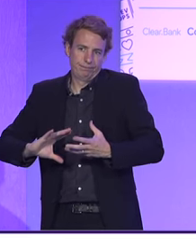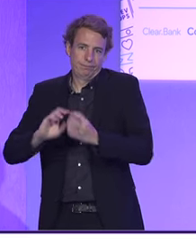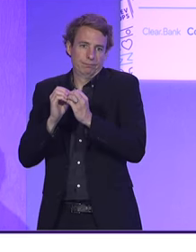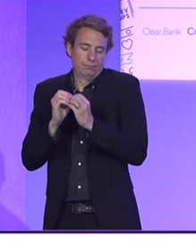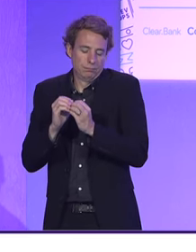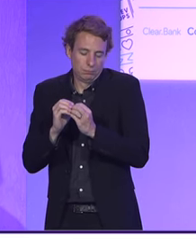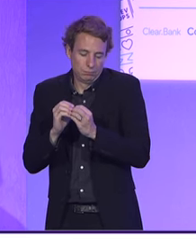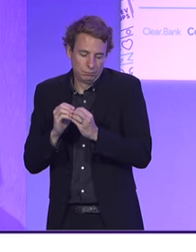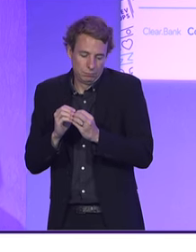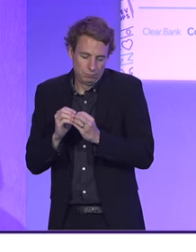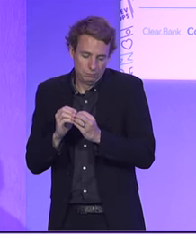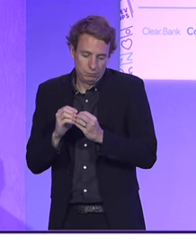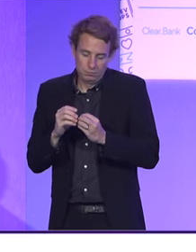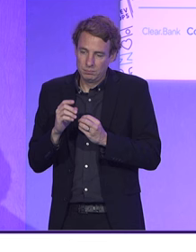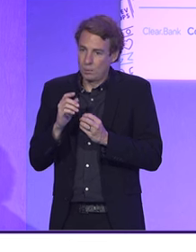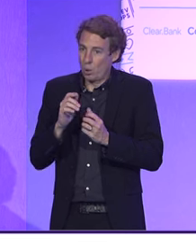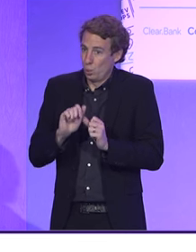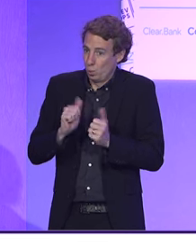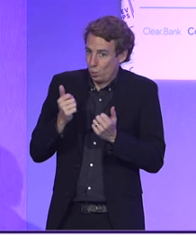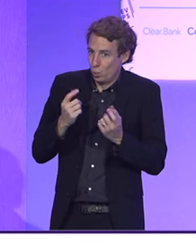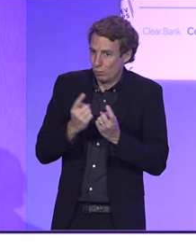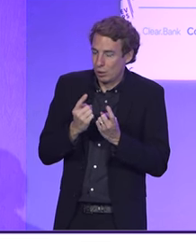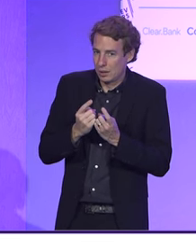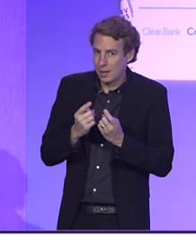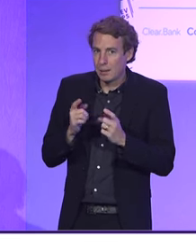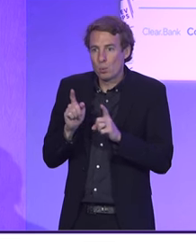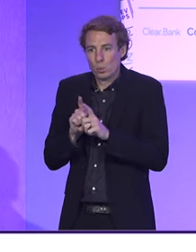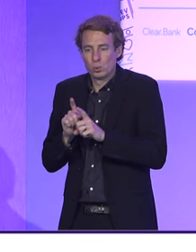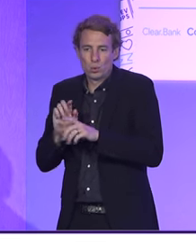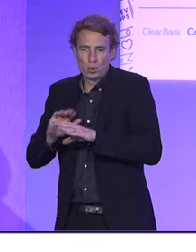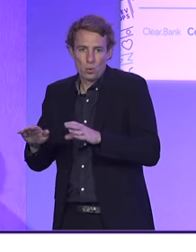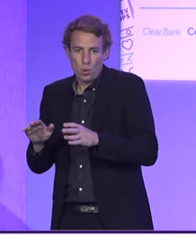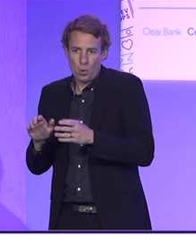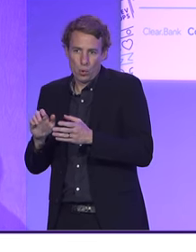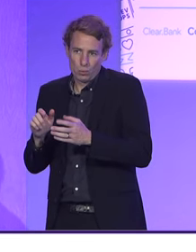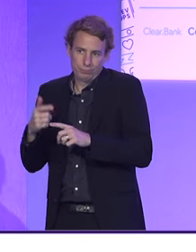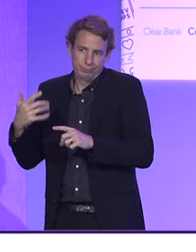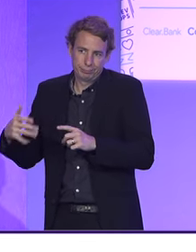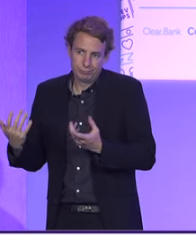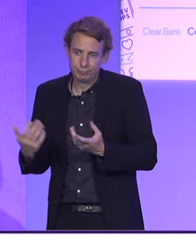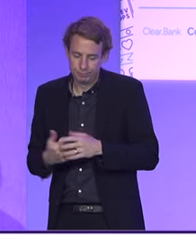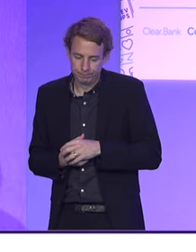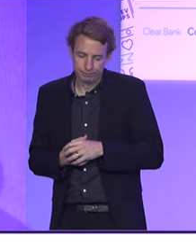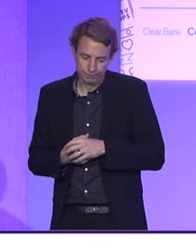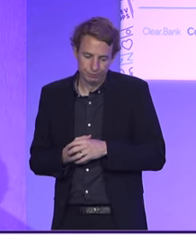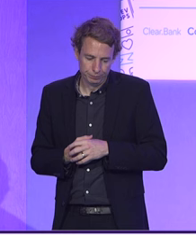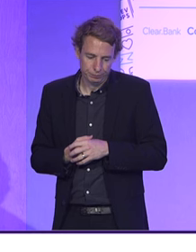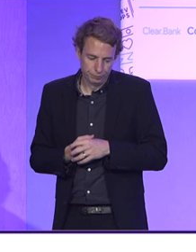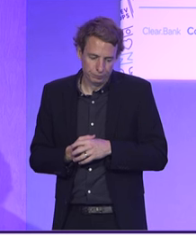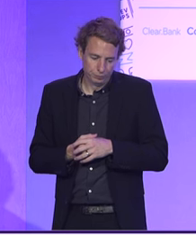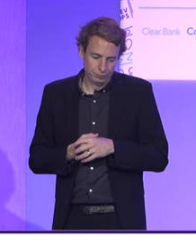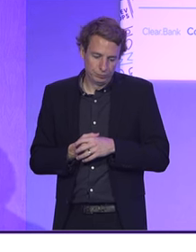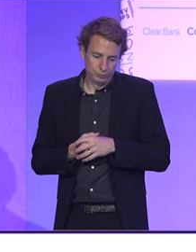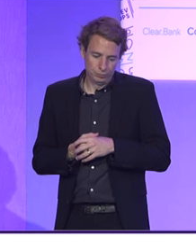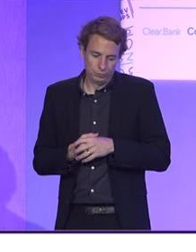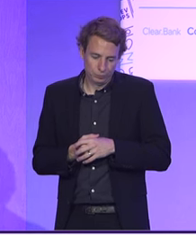going to be good, but also is not going to cost a lot with the time, okay? And basically we